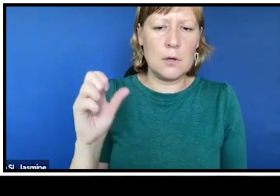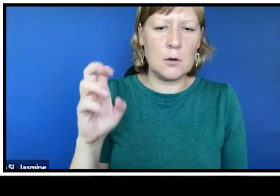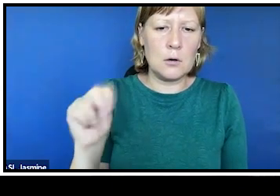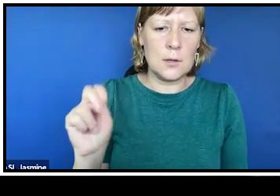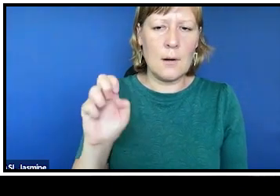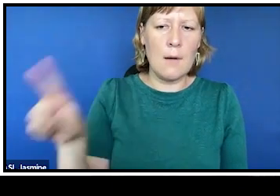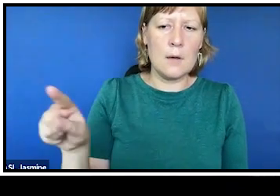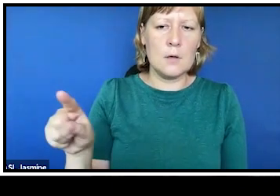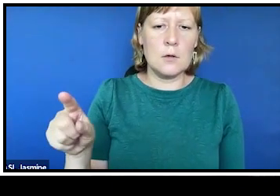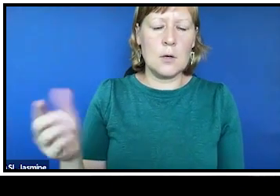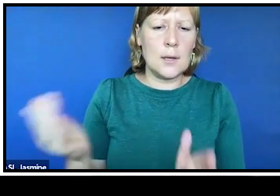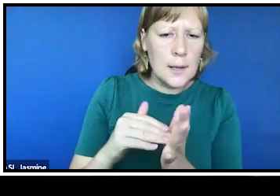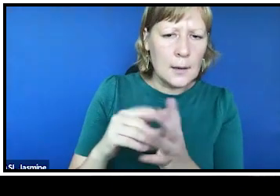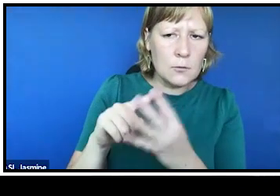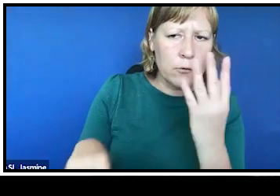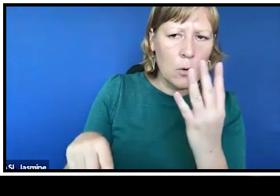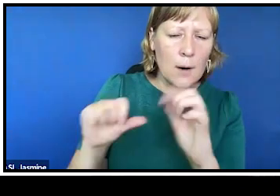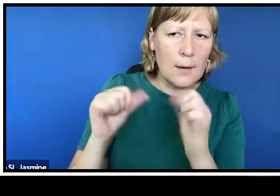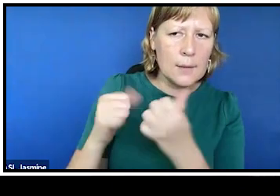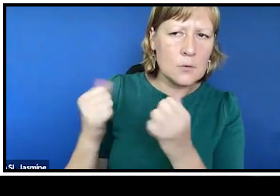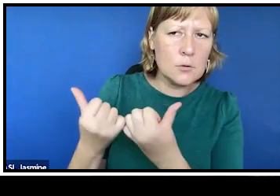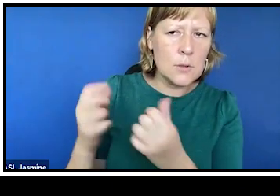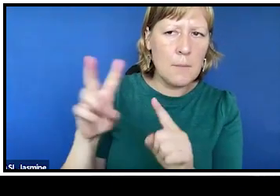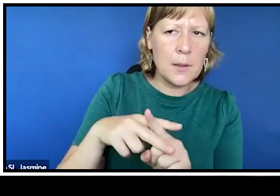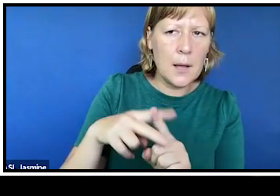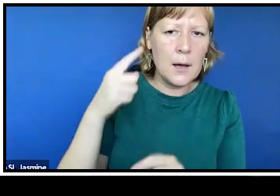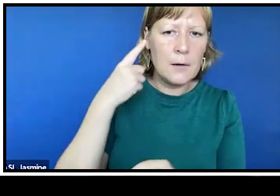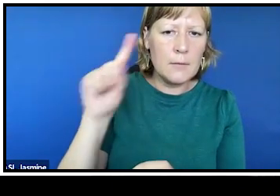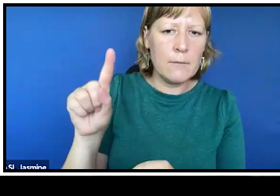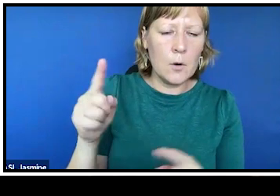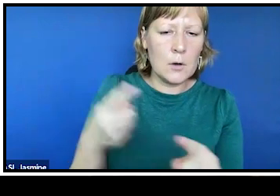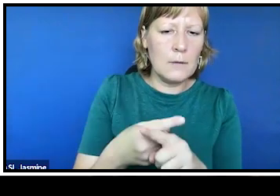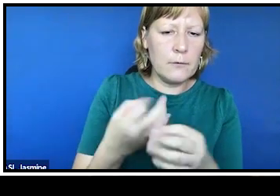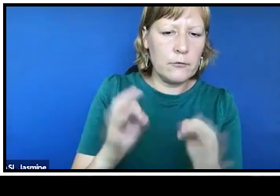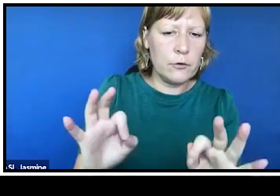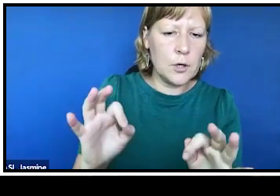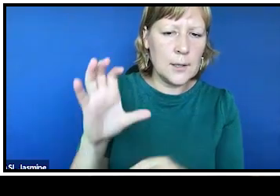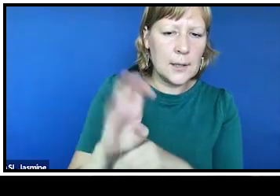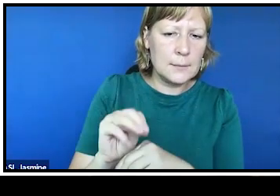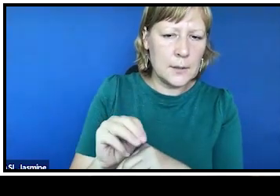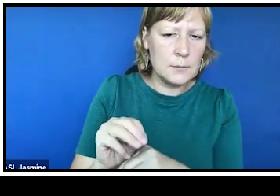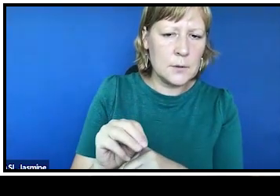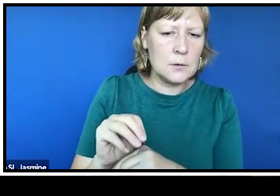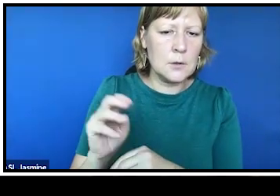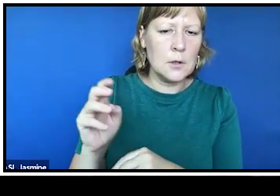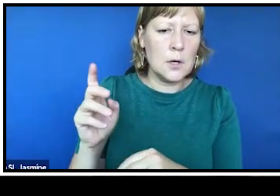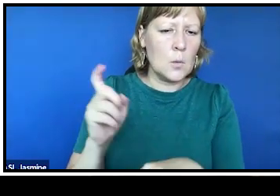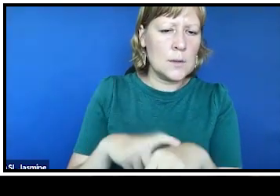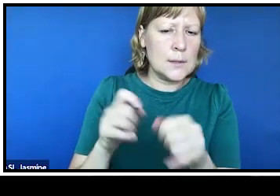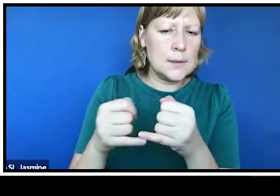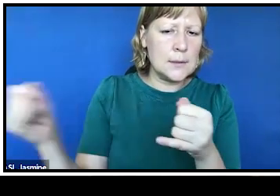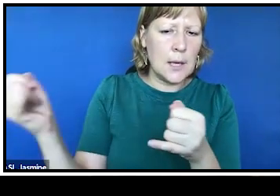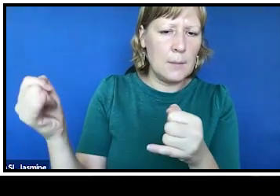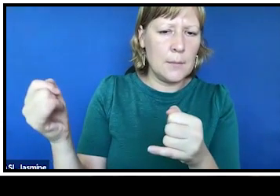of the 4 agencies that have applied to work as conflict-free case management. And can you give some sort of timeline to expect working with